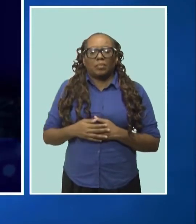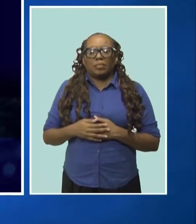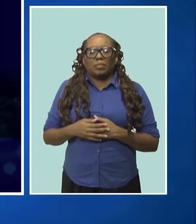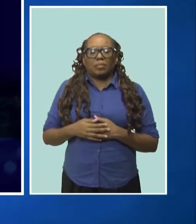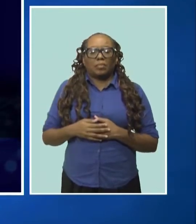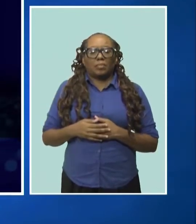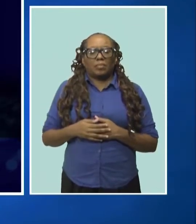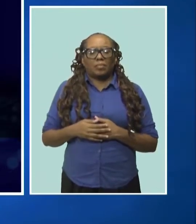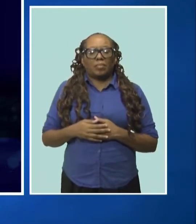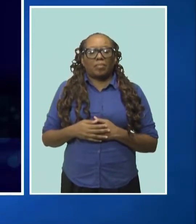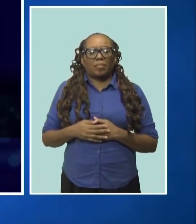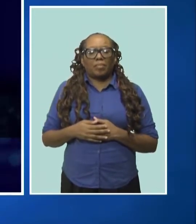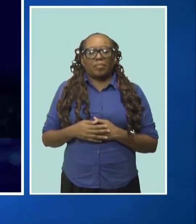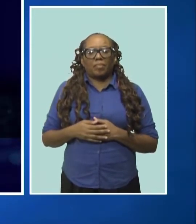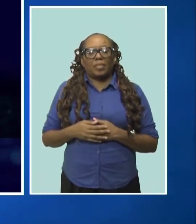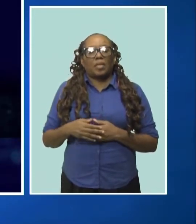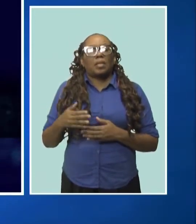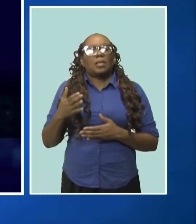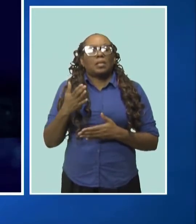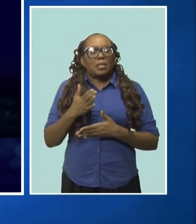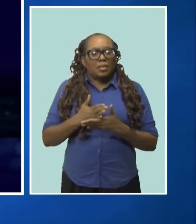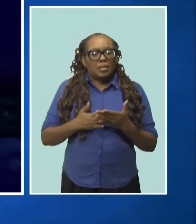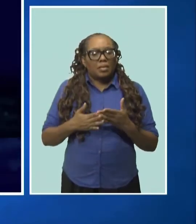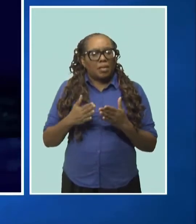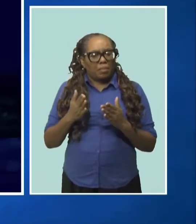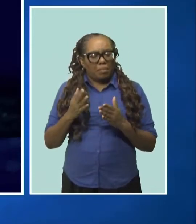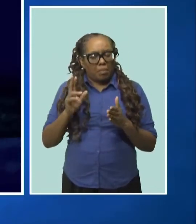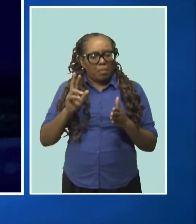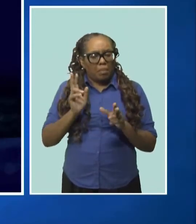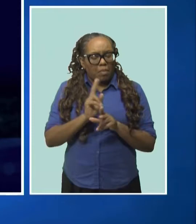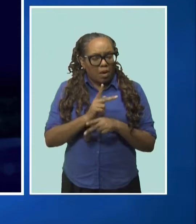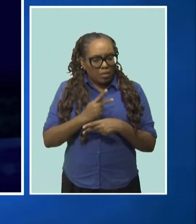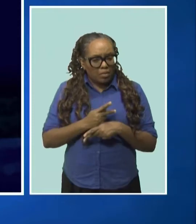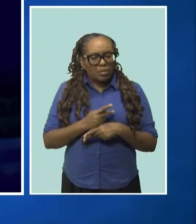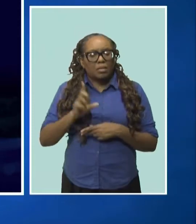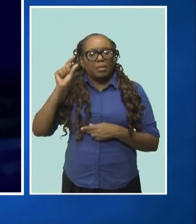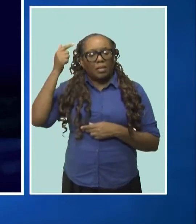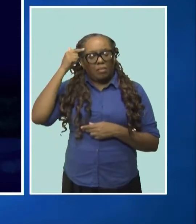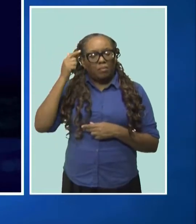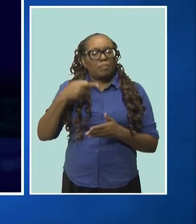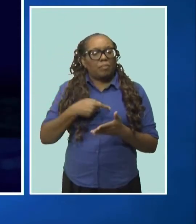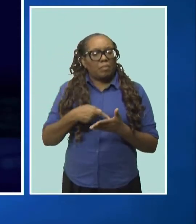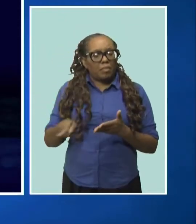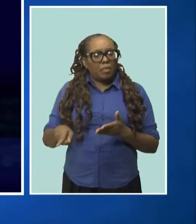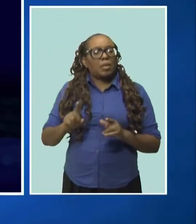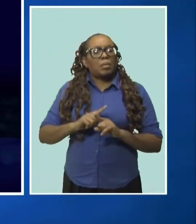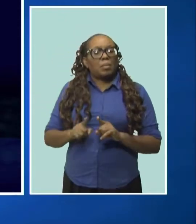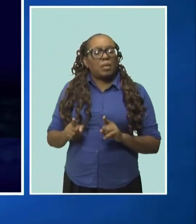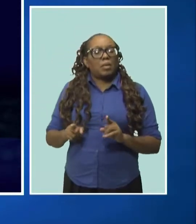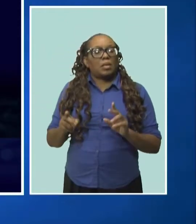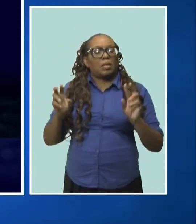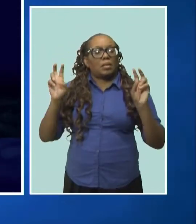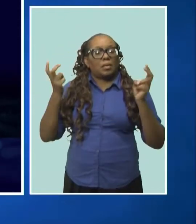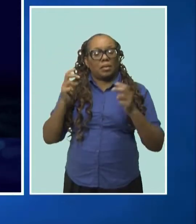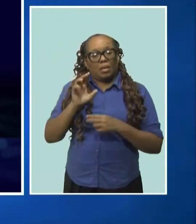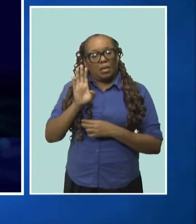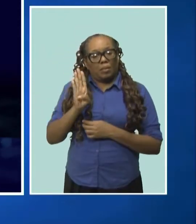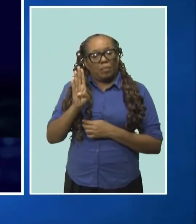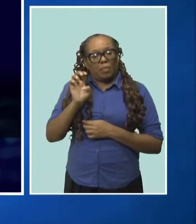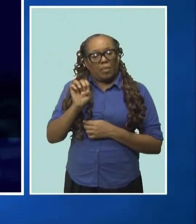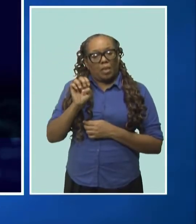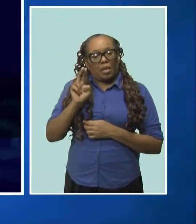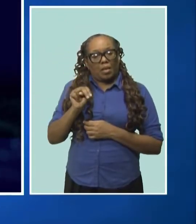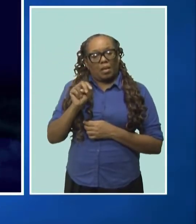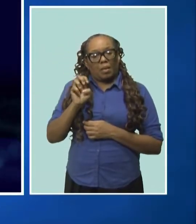paid the full cost by the government. So the beneficiary fee would just be additional, in some